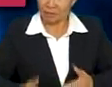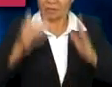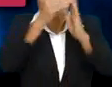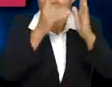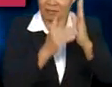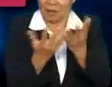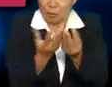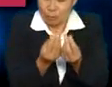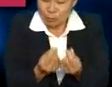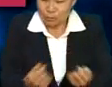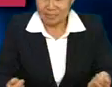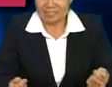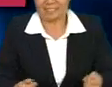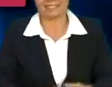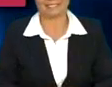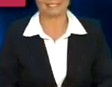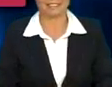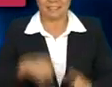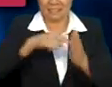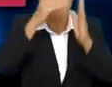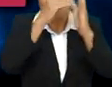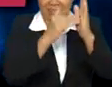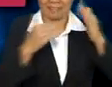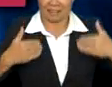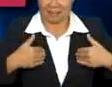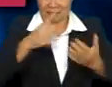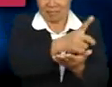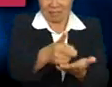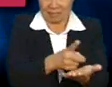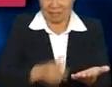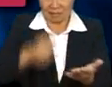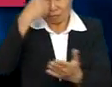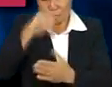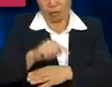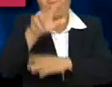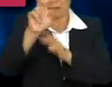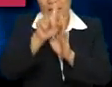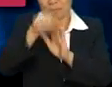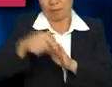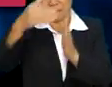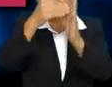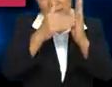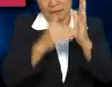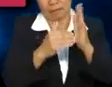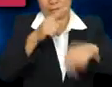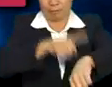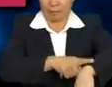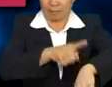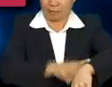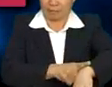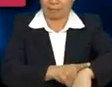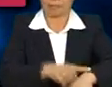Welcome to the lesson Absorption. This lesson has been designed for a 30 minutes lesson